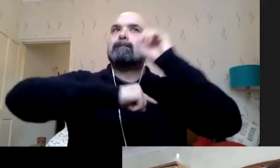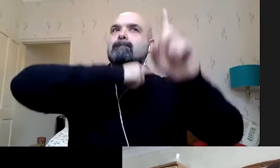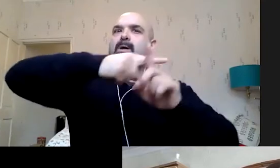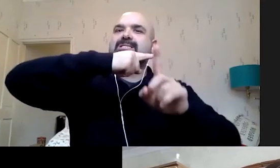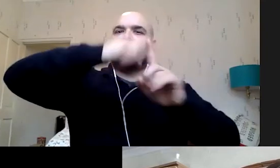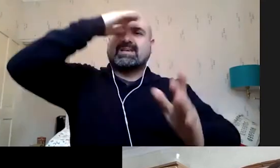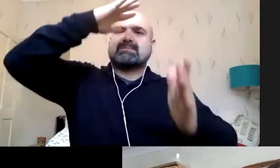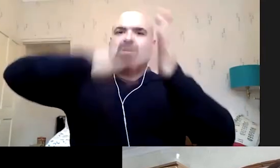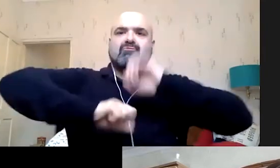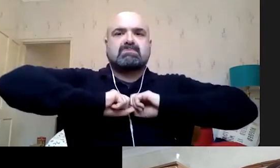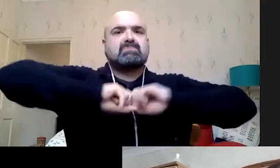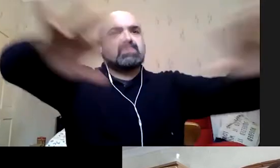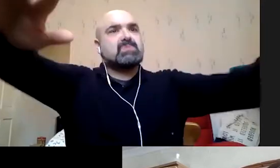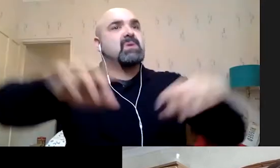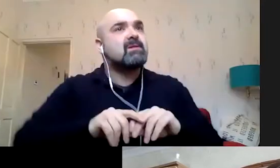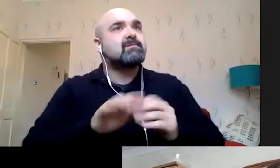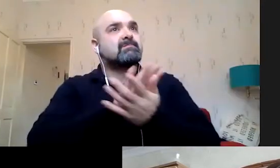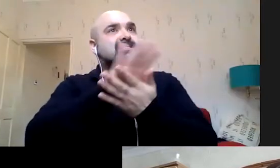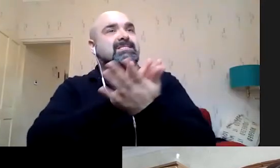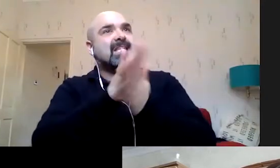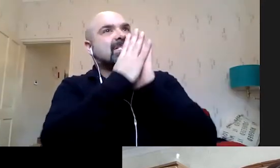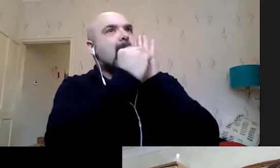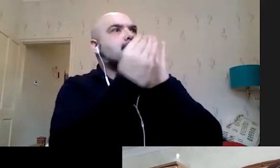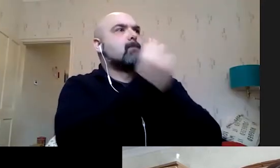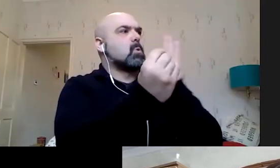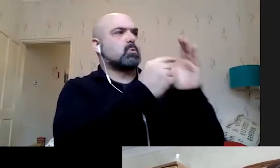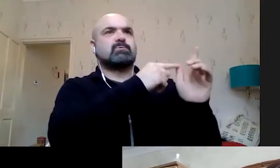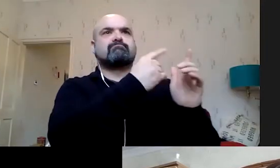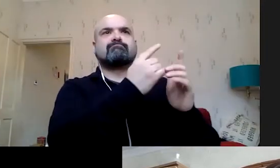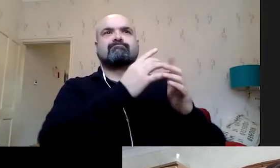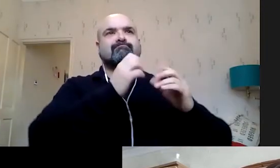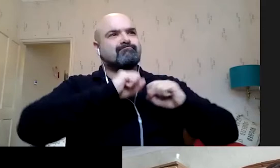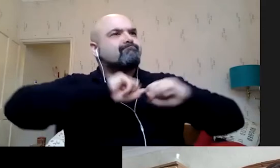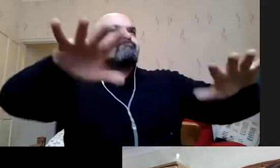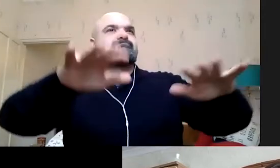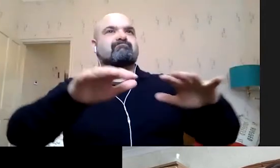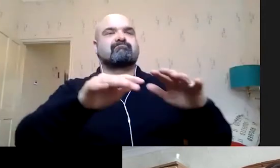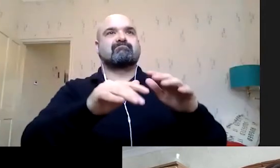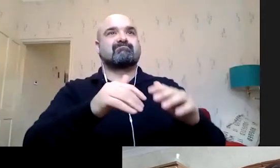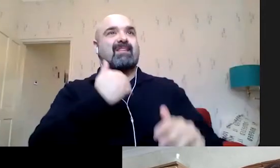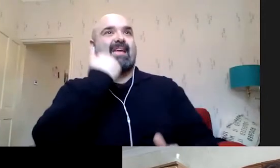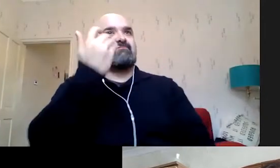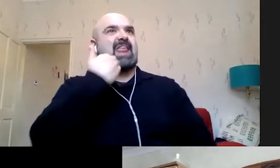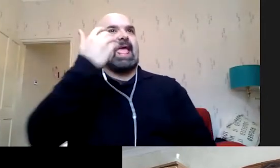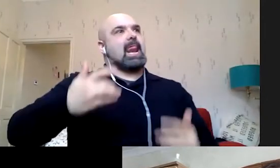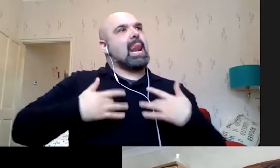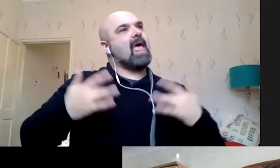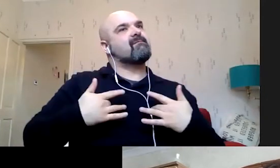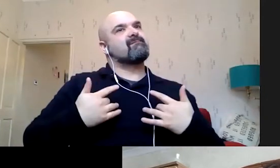we do have, you know, examples. We do have in every walk of life and in every subject